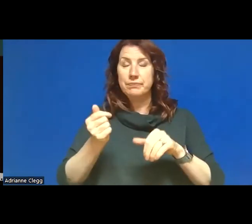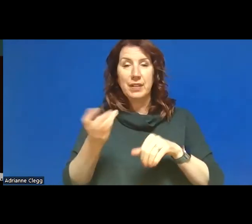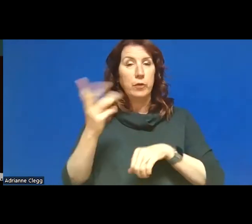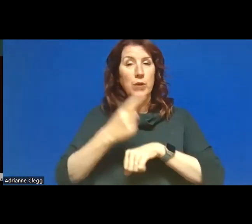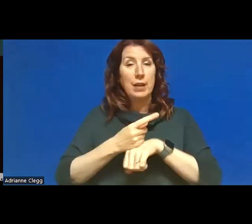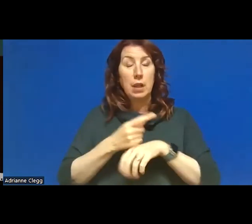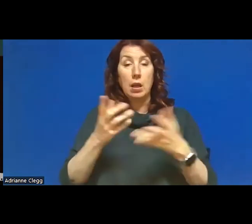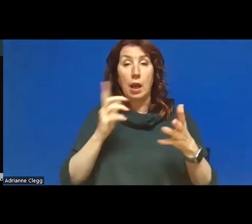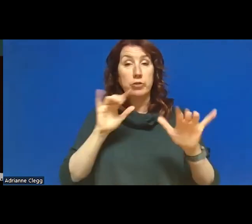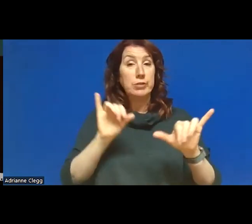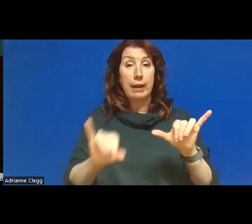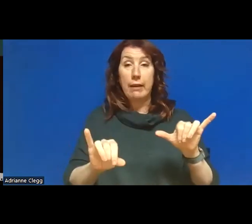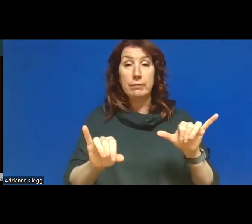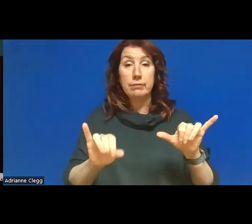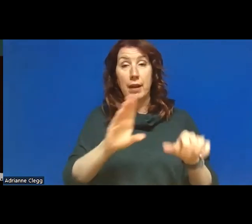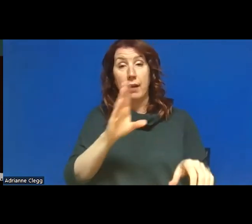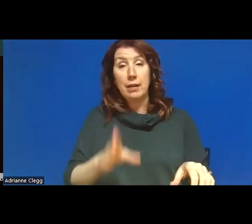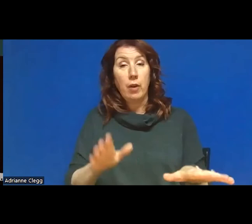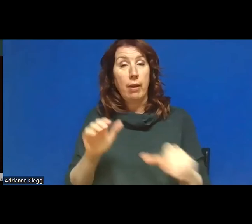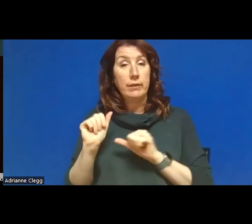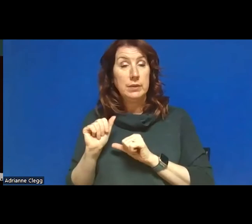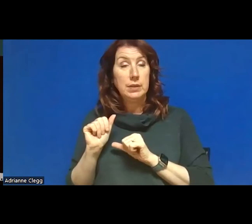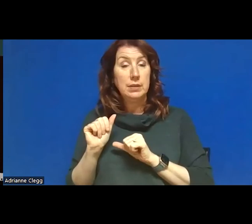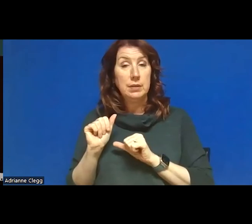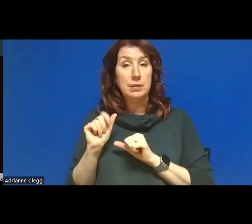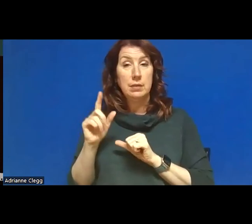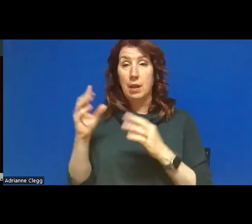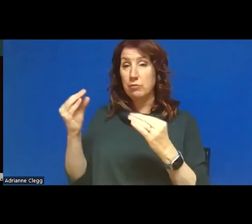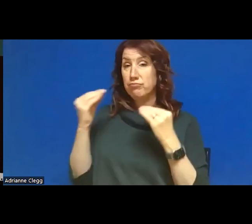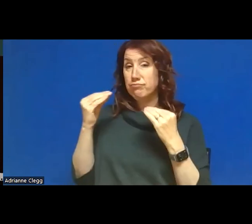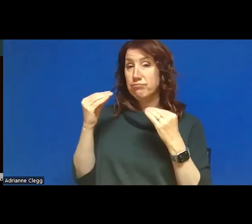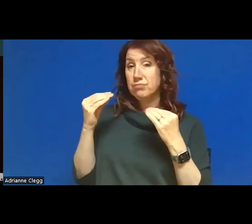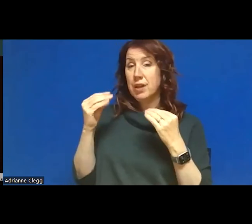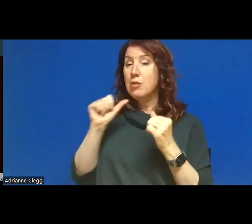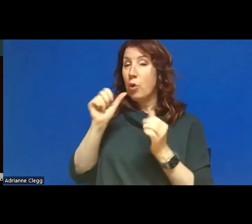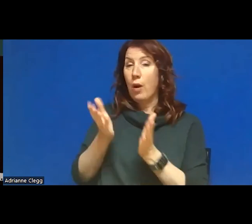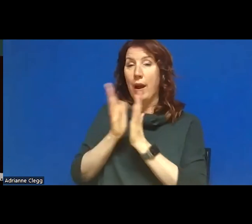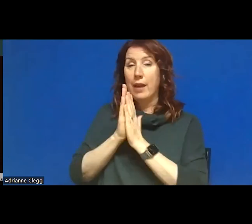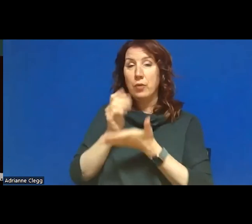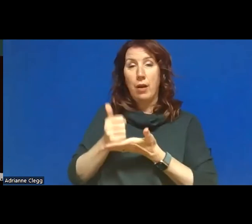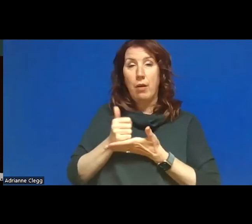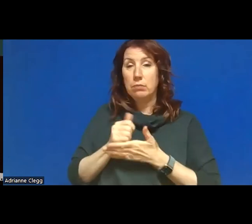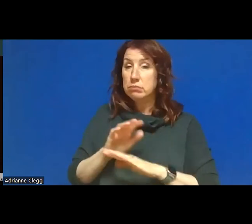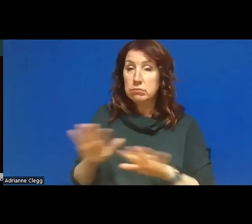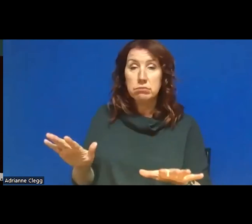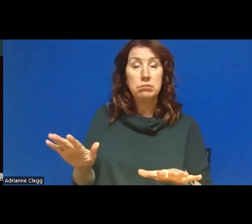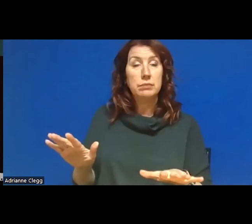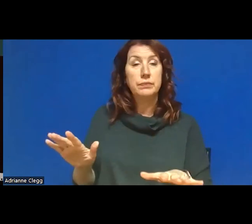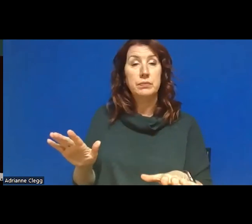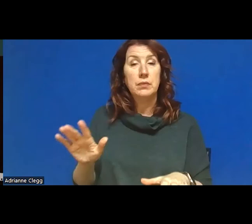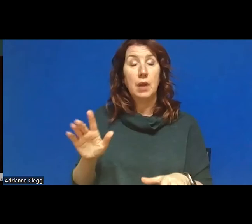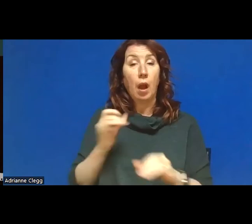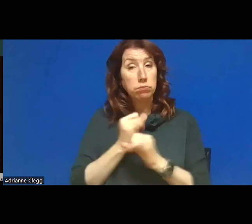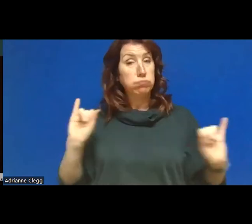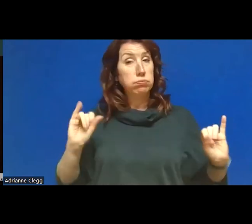Because I'd been taught not to ask for help, not explicitly, but I was told to do everything on